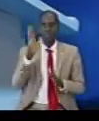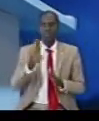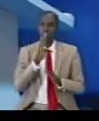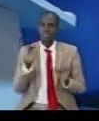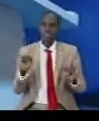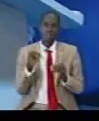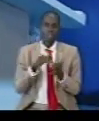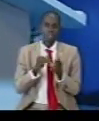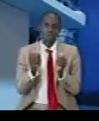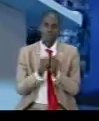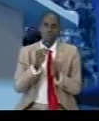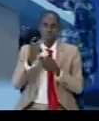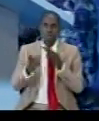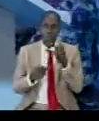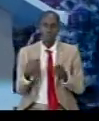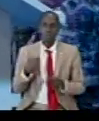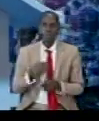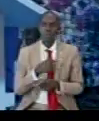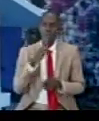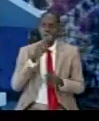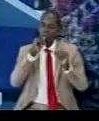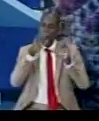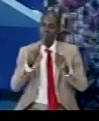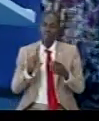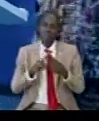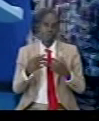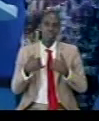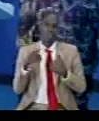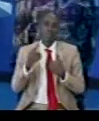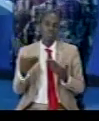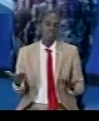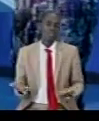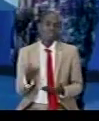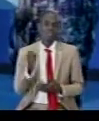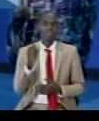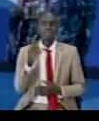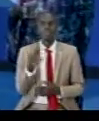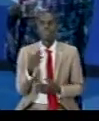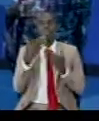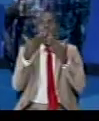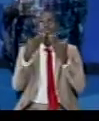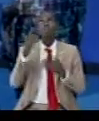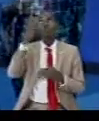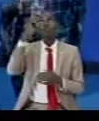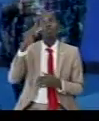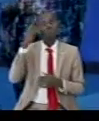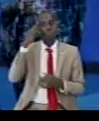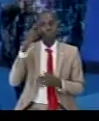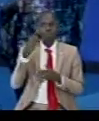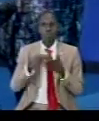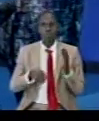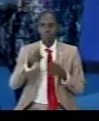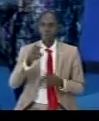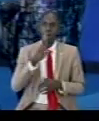are blessed to have you, sir. And we thank God for what you are to this nation.